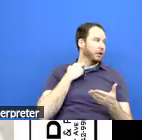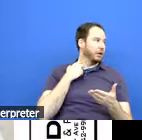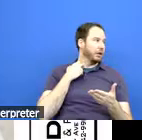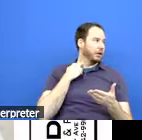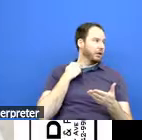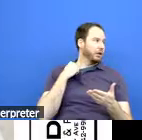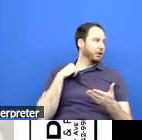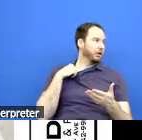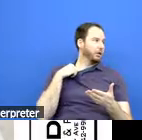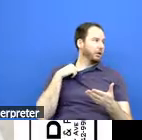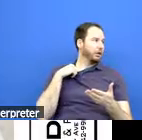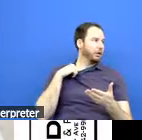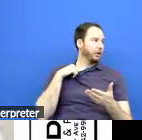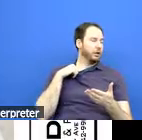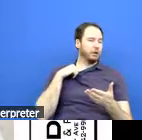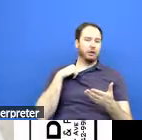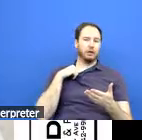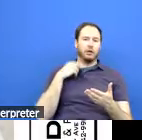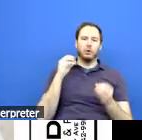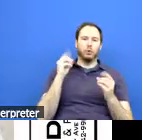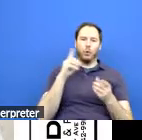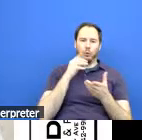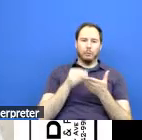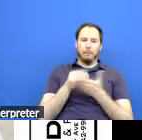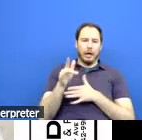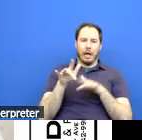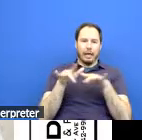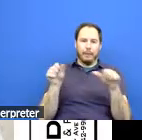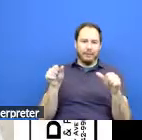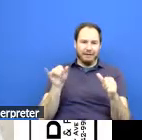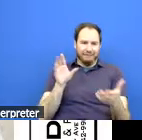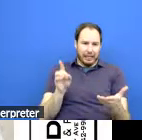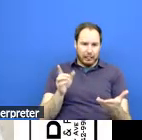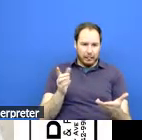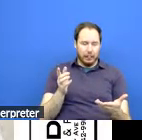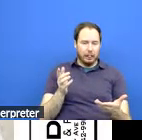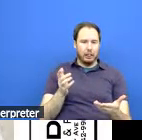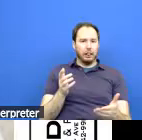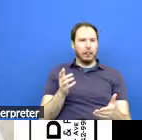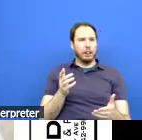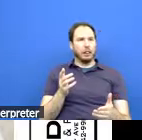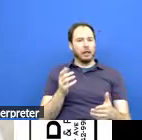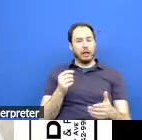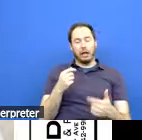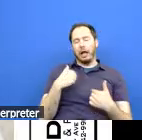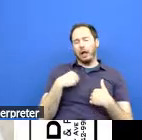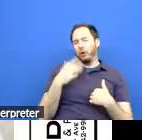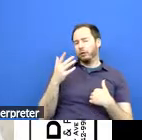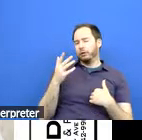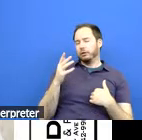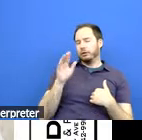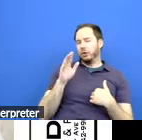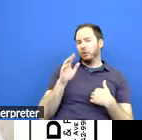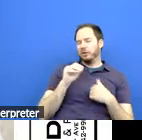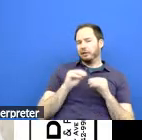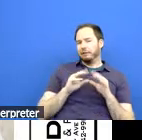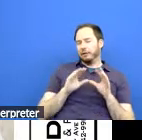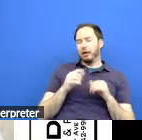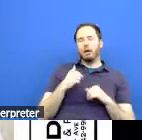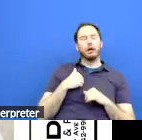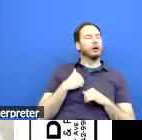But no one's gonna buy an empty field. Right, and I just want to finish the point,